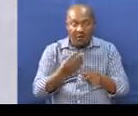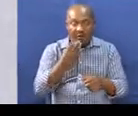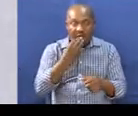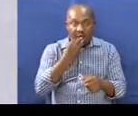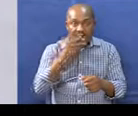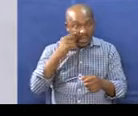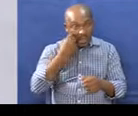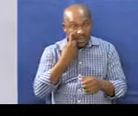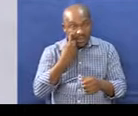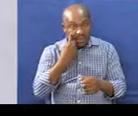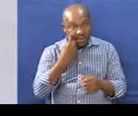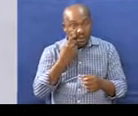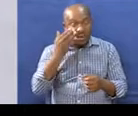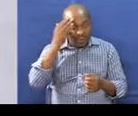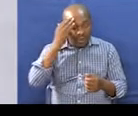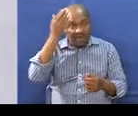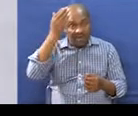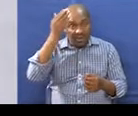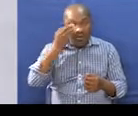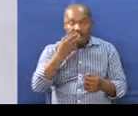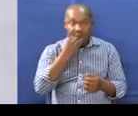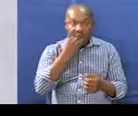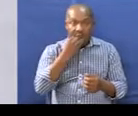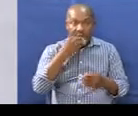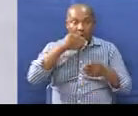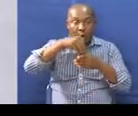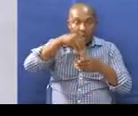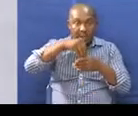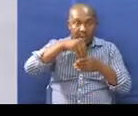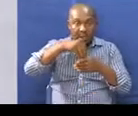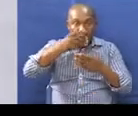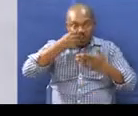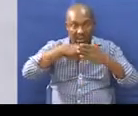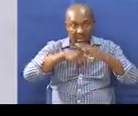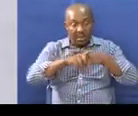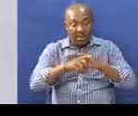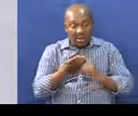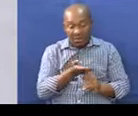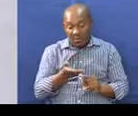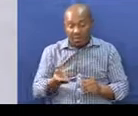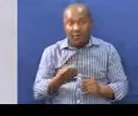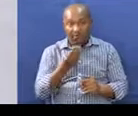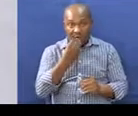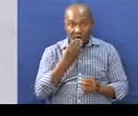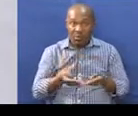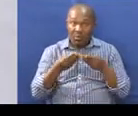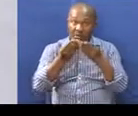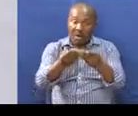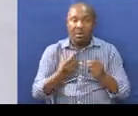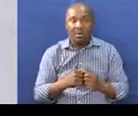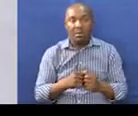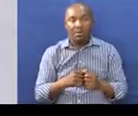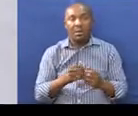to identify the food contents which are in that food provided, and